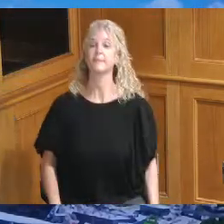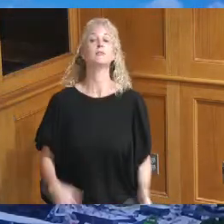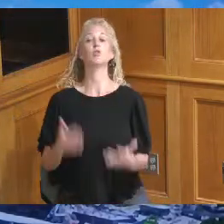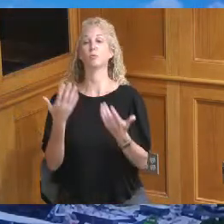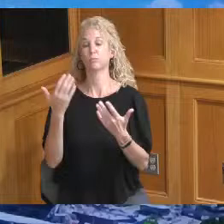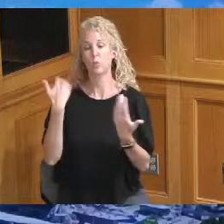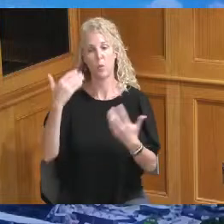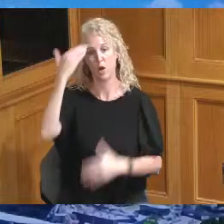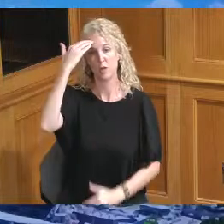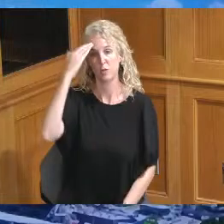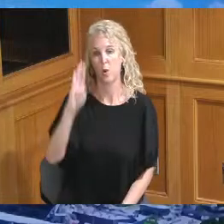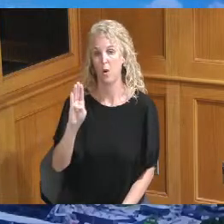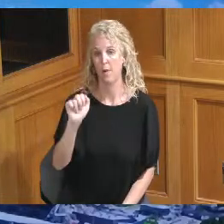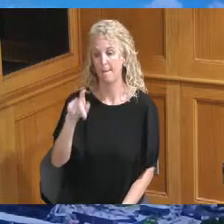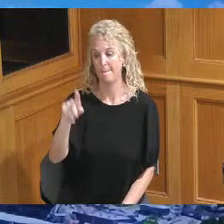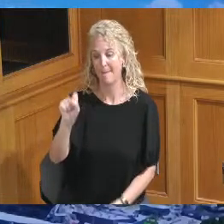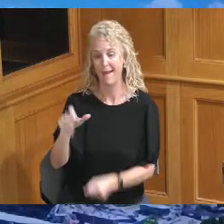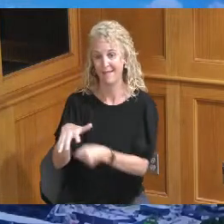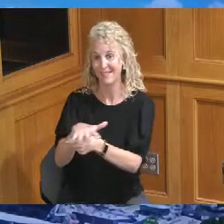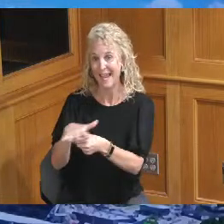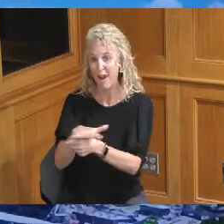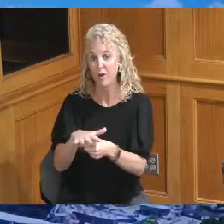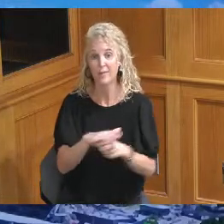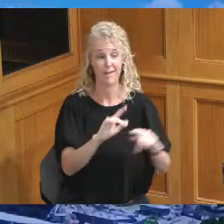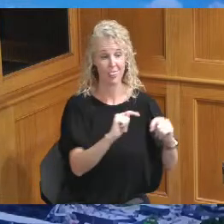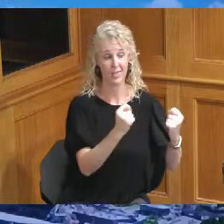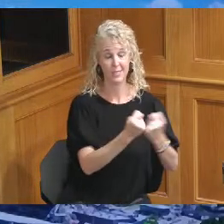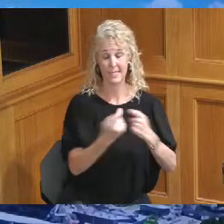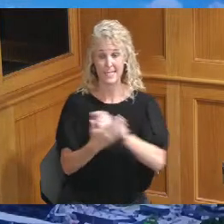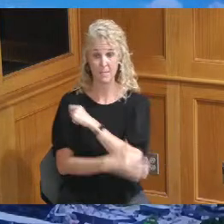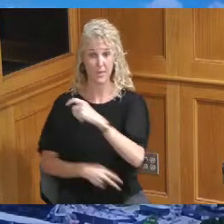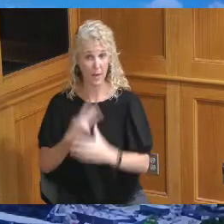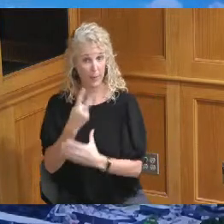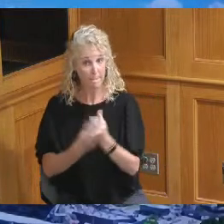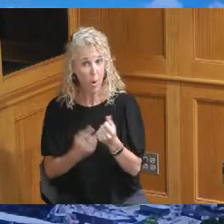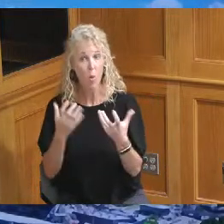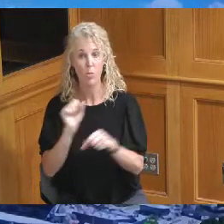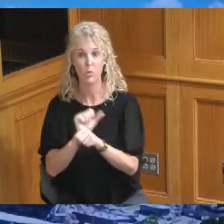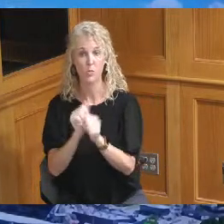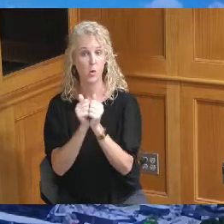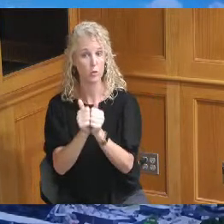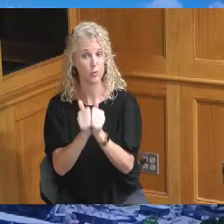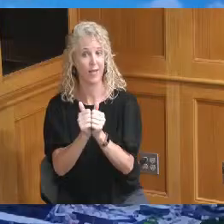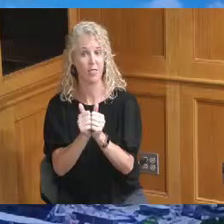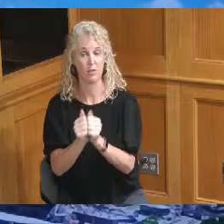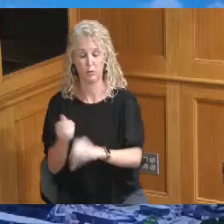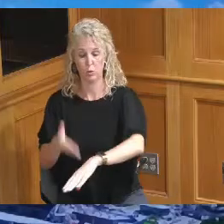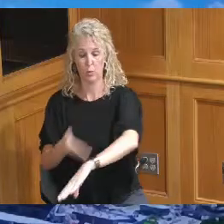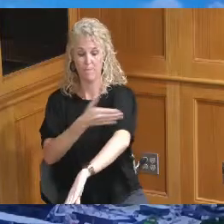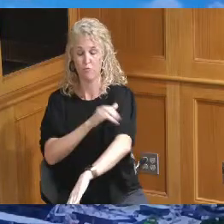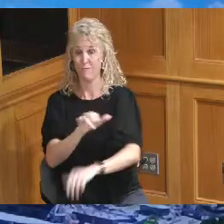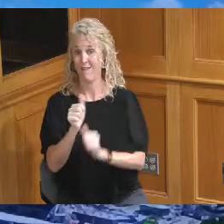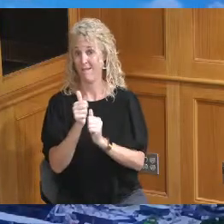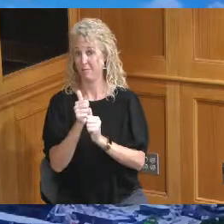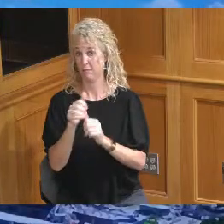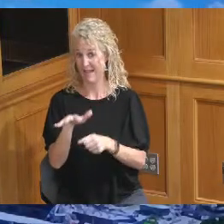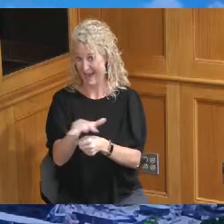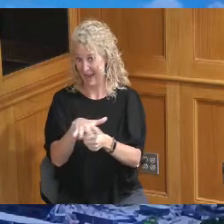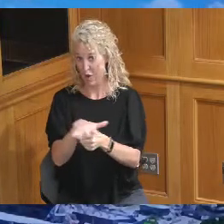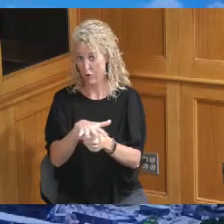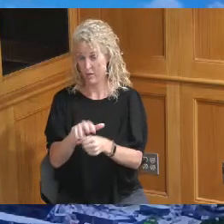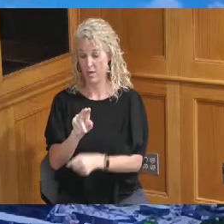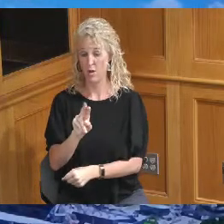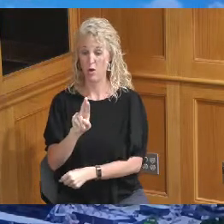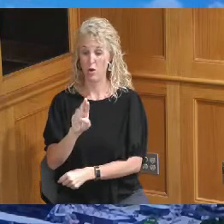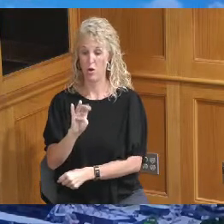development. The team and the county will work together to follow the recommendations of that urban